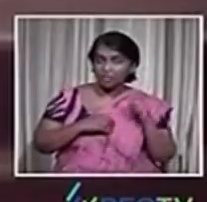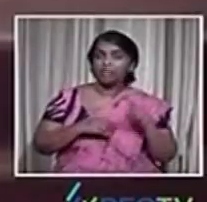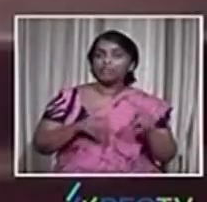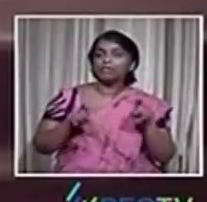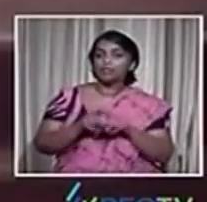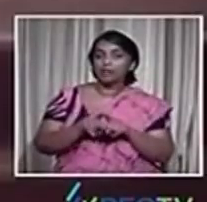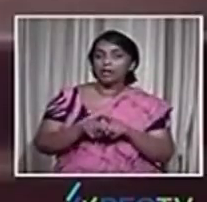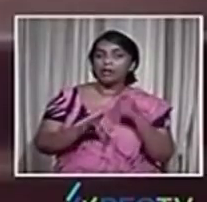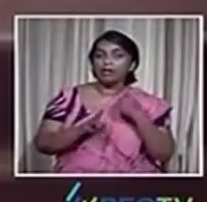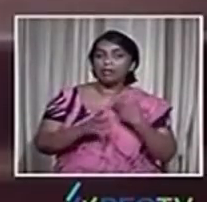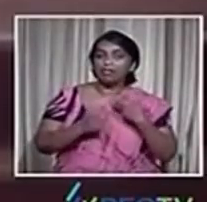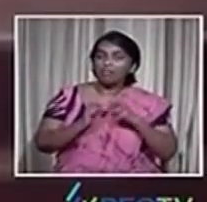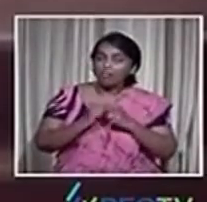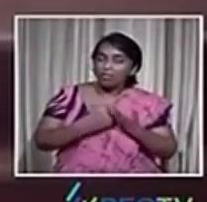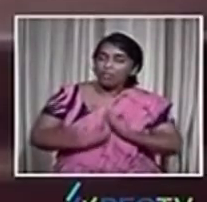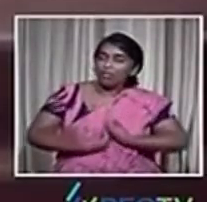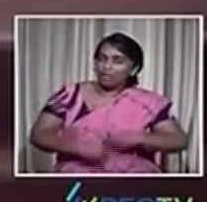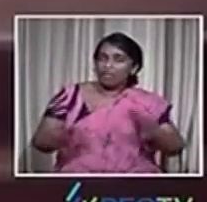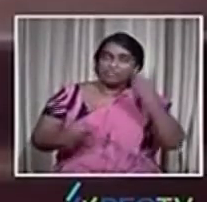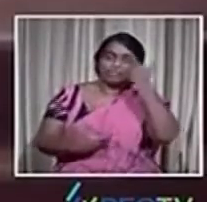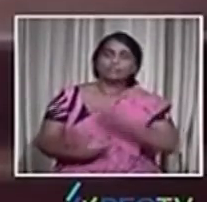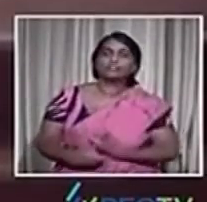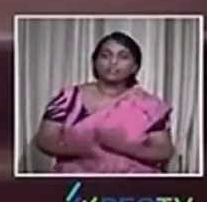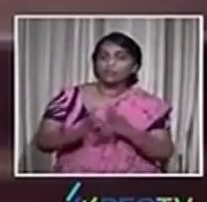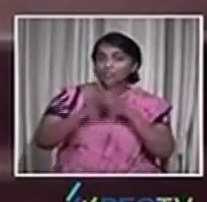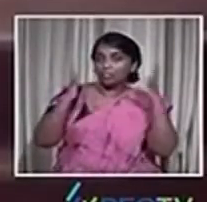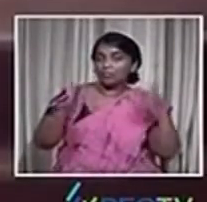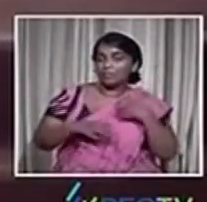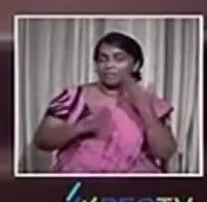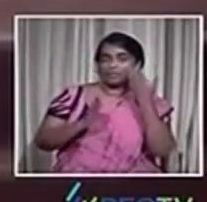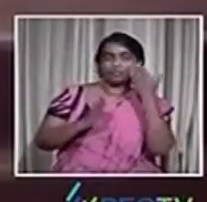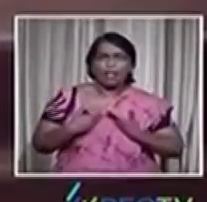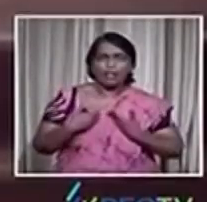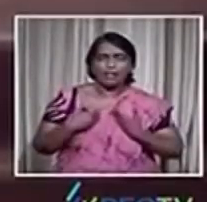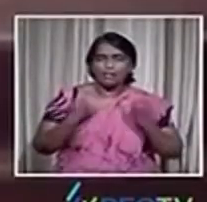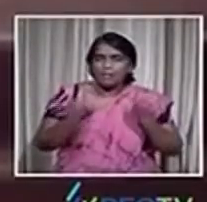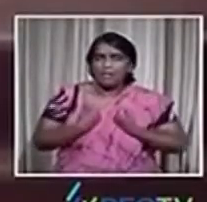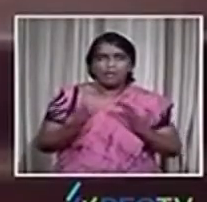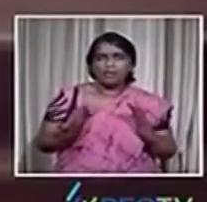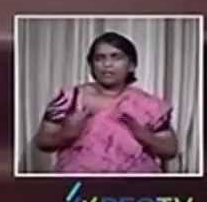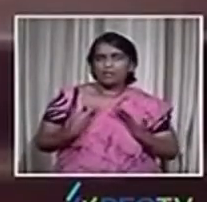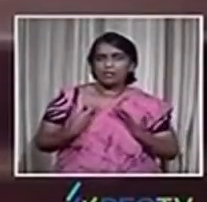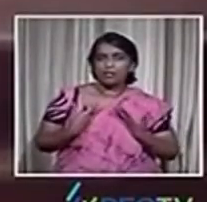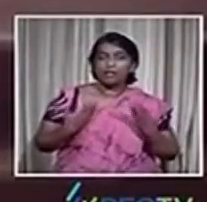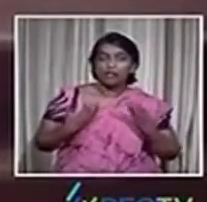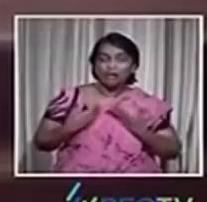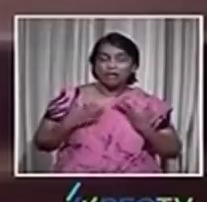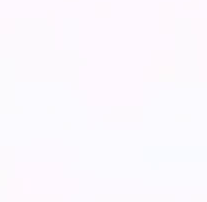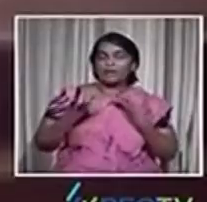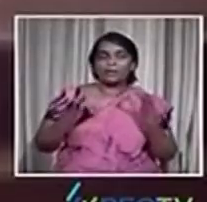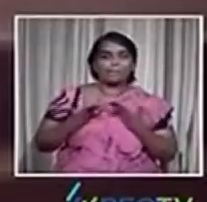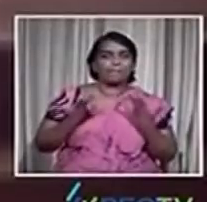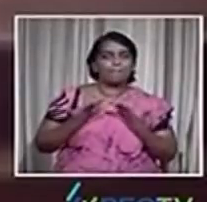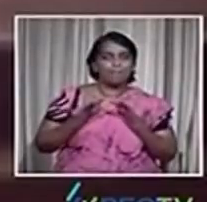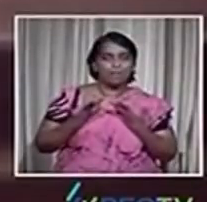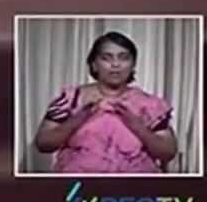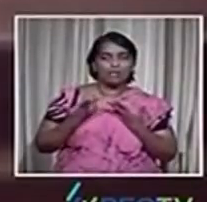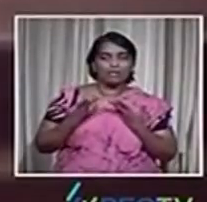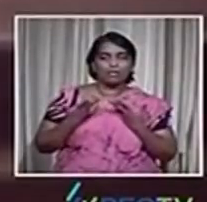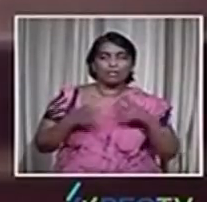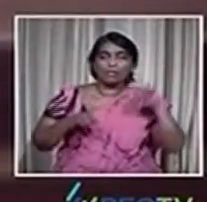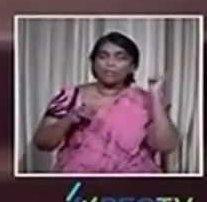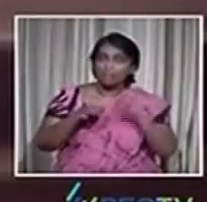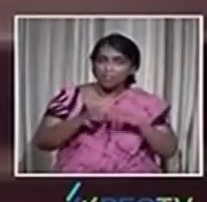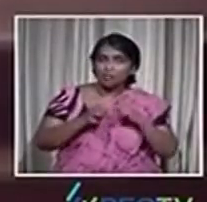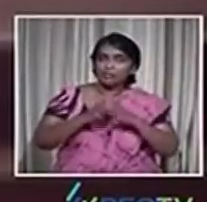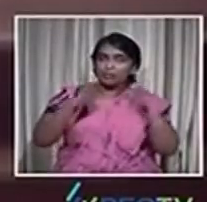together. People are dying on the streets, but our parties still cannot work together. I am talking about my party as well. I am ashamed.